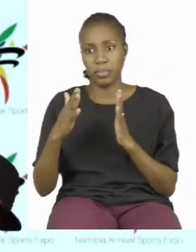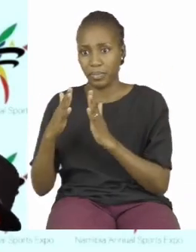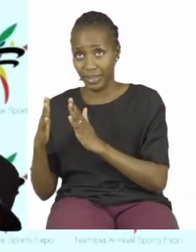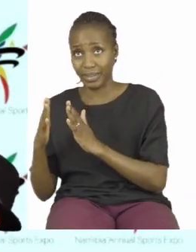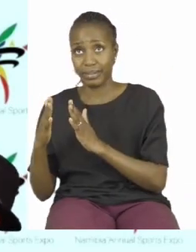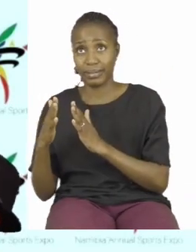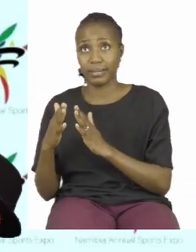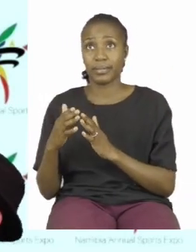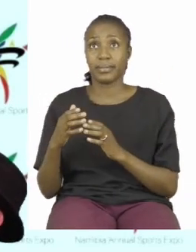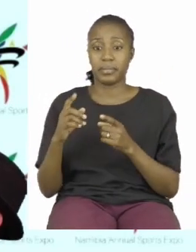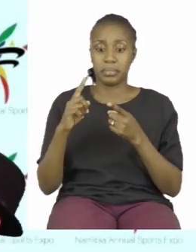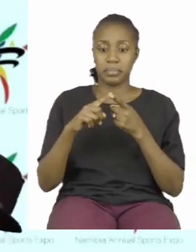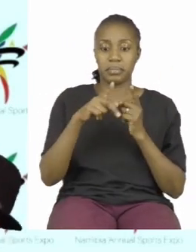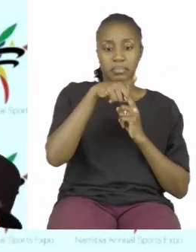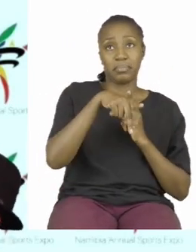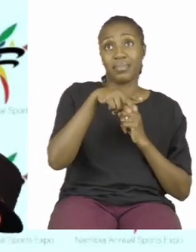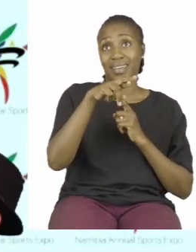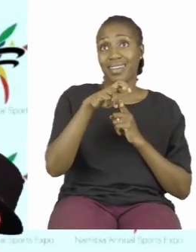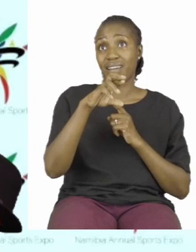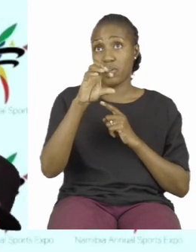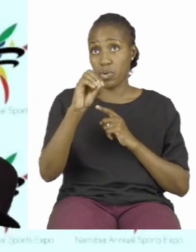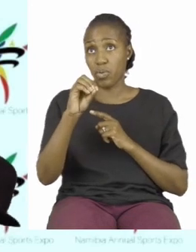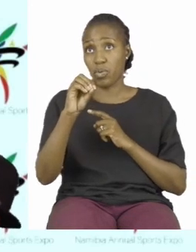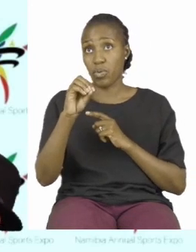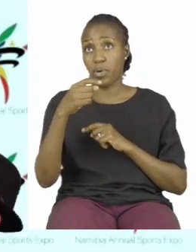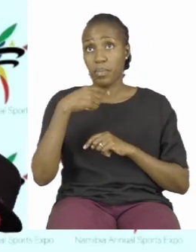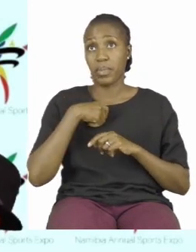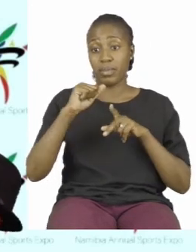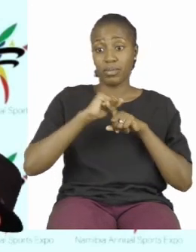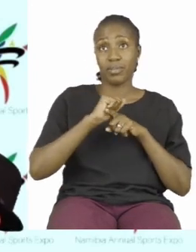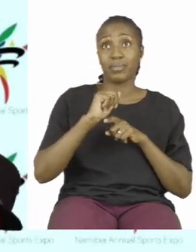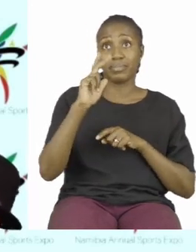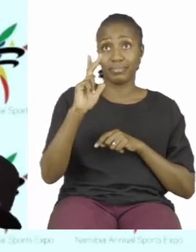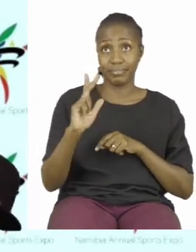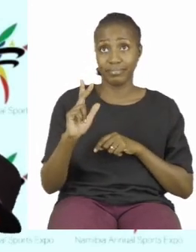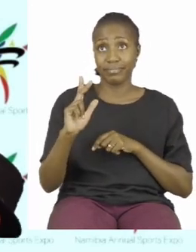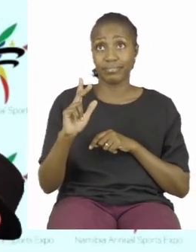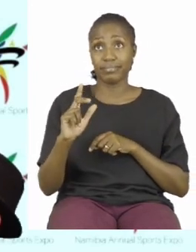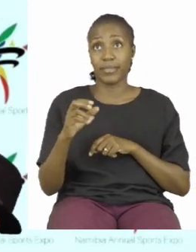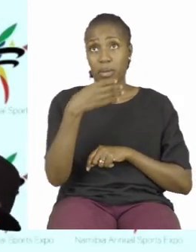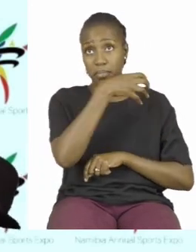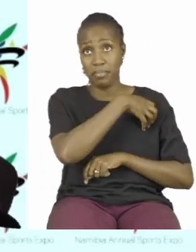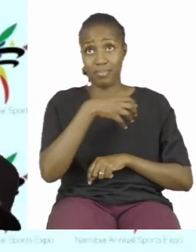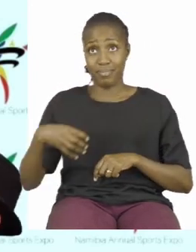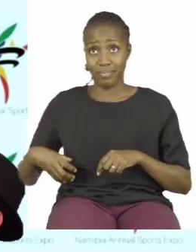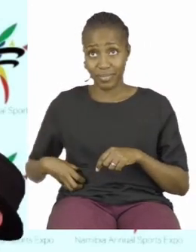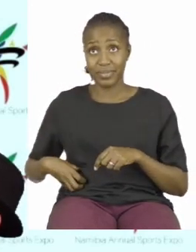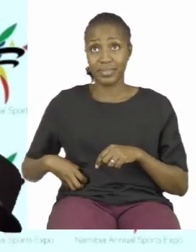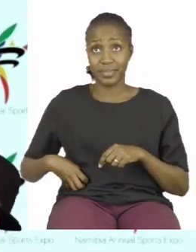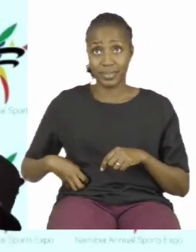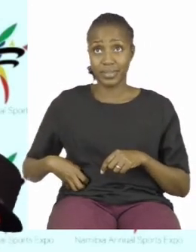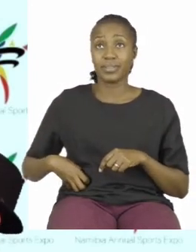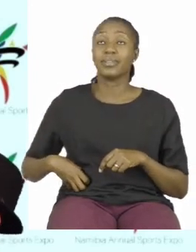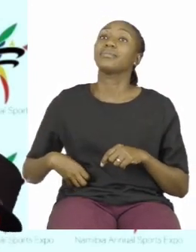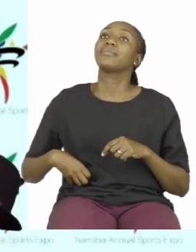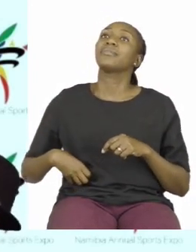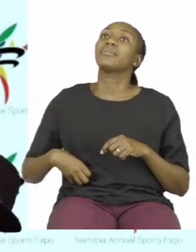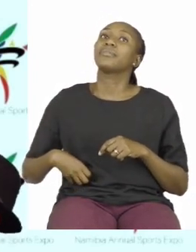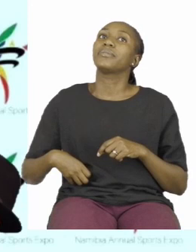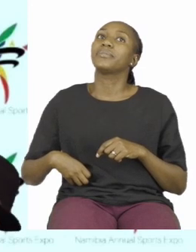our PRO, me, myself as the coach. Yes. Our president, our technical director.